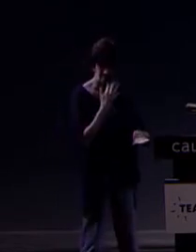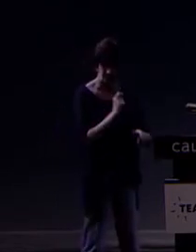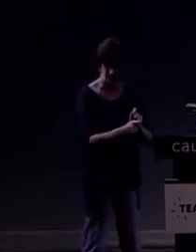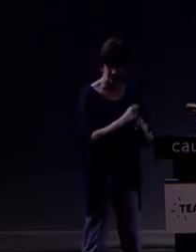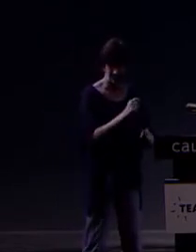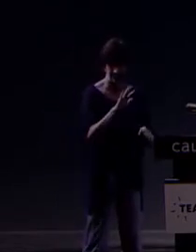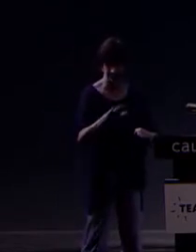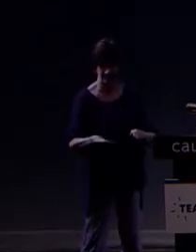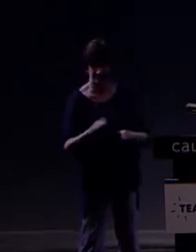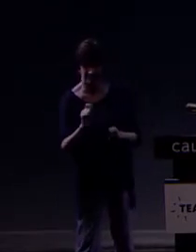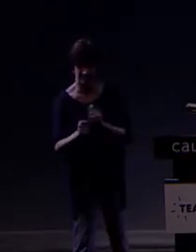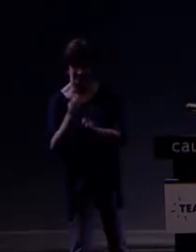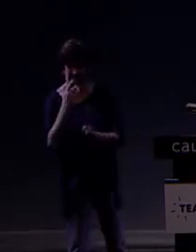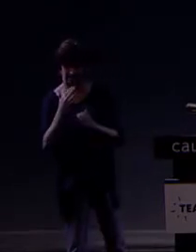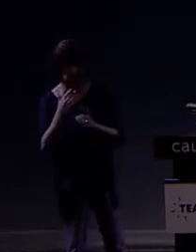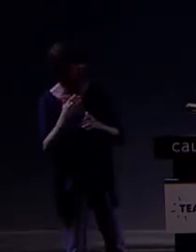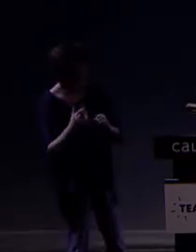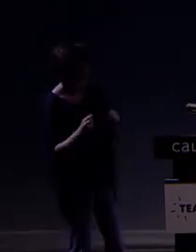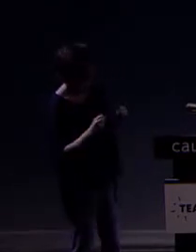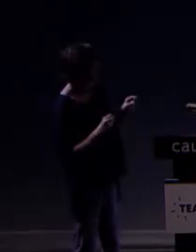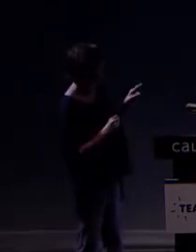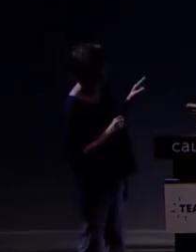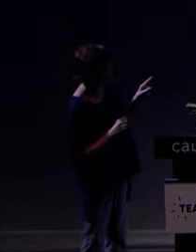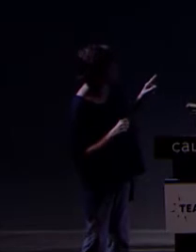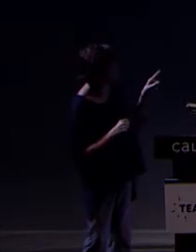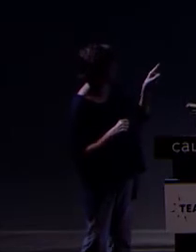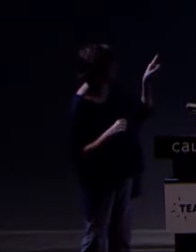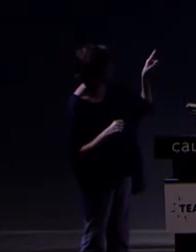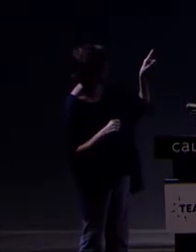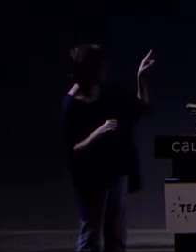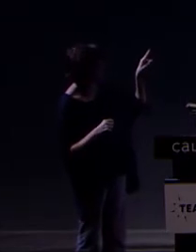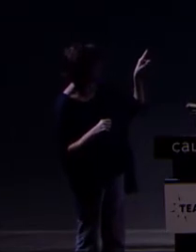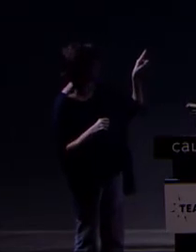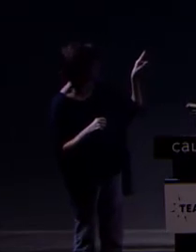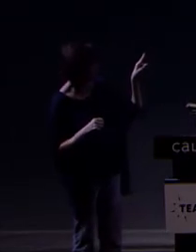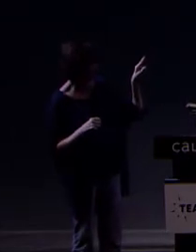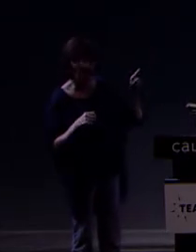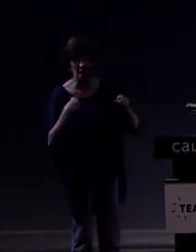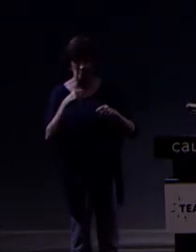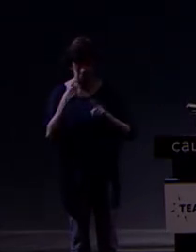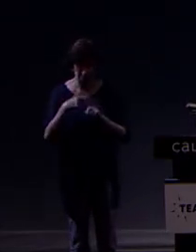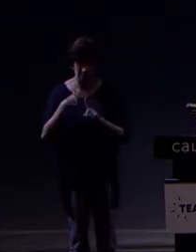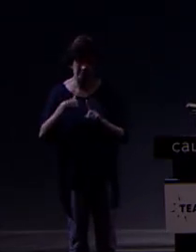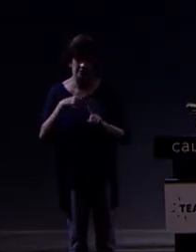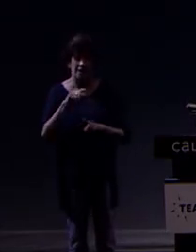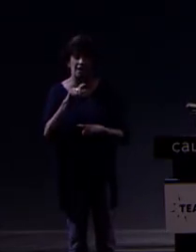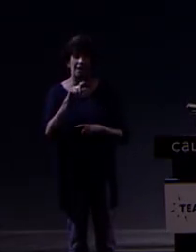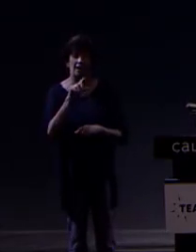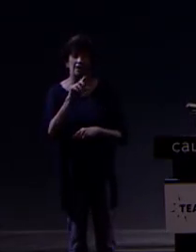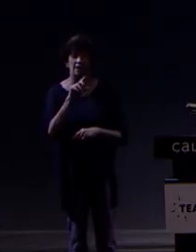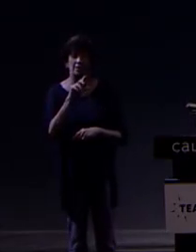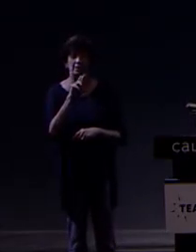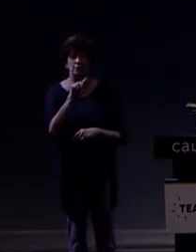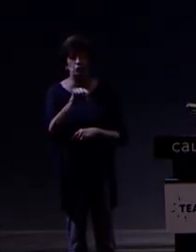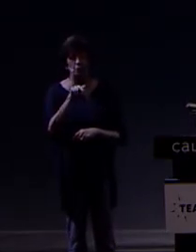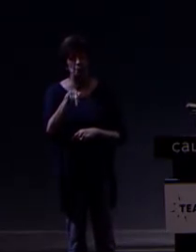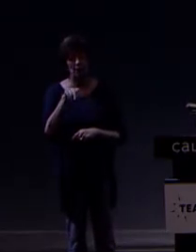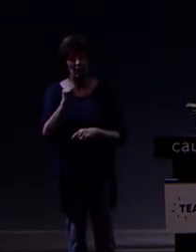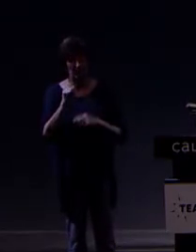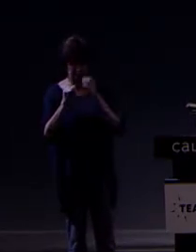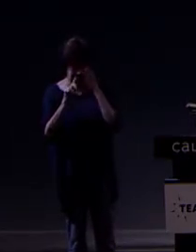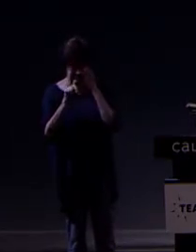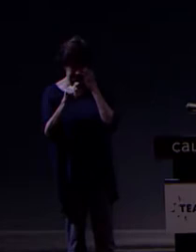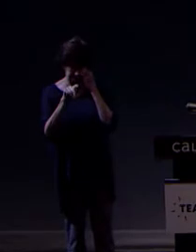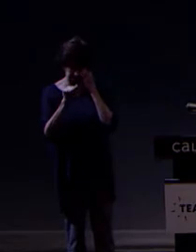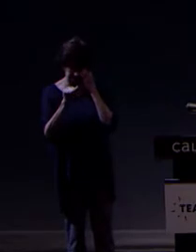did is that, is there a video running here? Yeah. Is that I live tracked the GPS data from all of the phones. So we collected